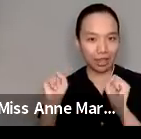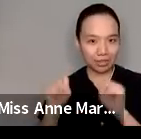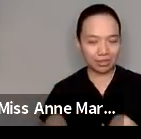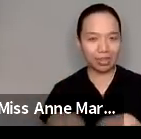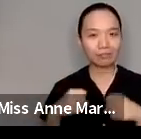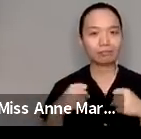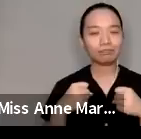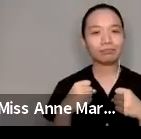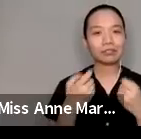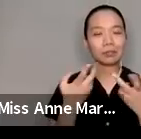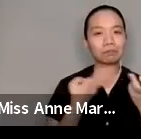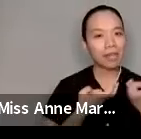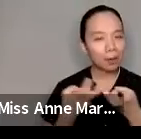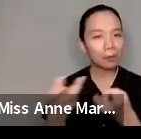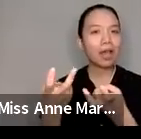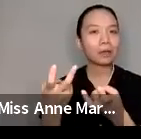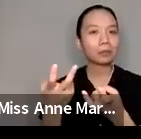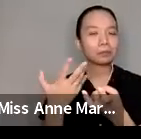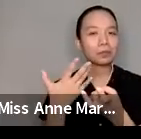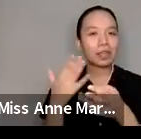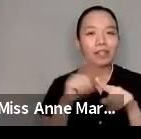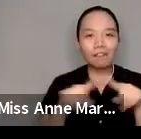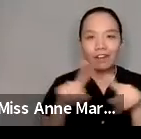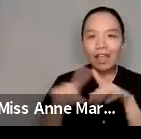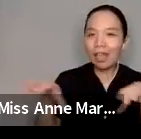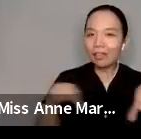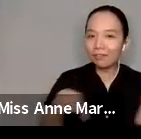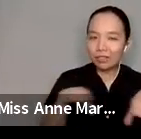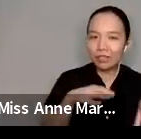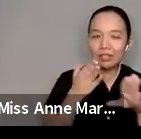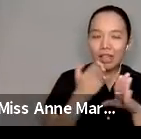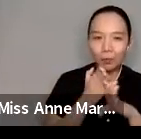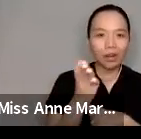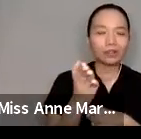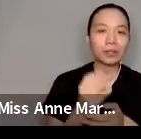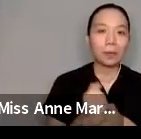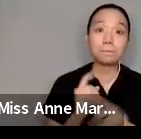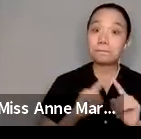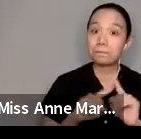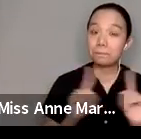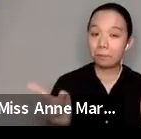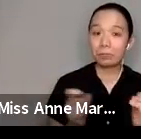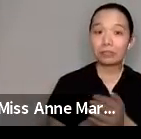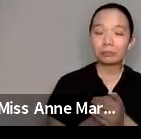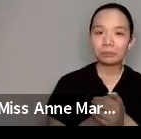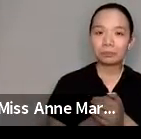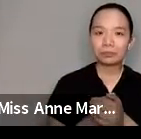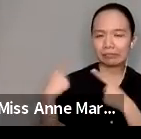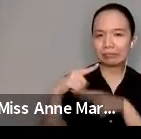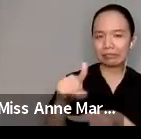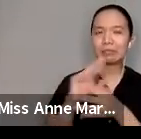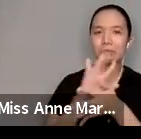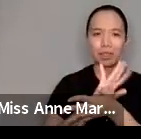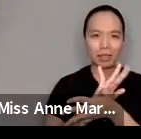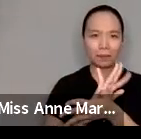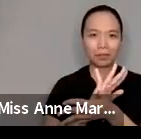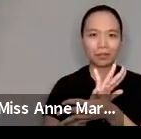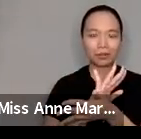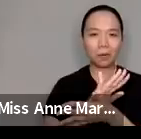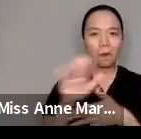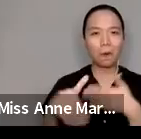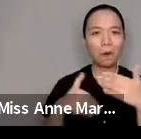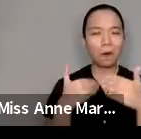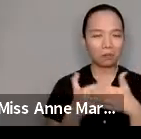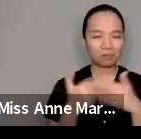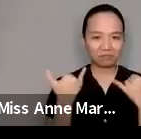carry out the organization activities directly. But since the pandemic, it's all been